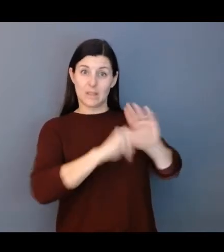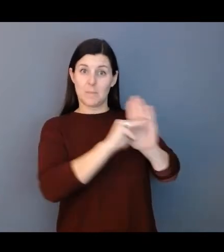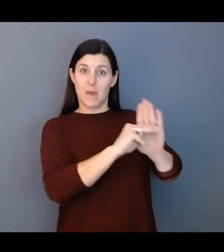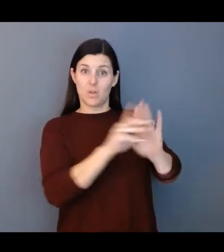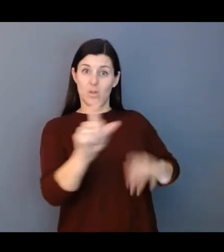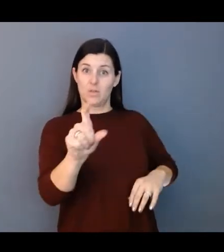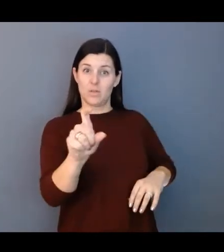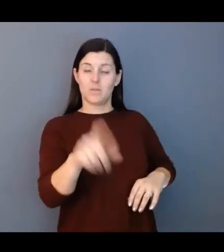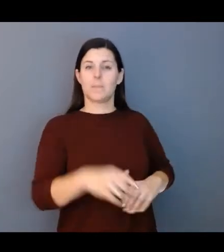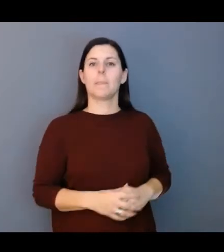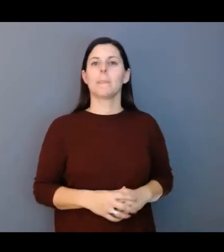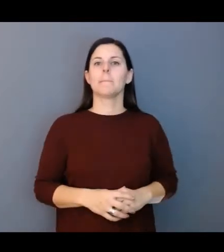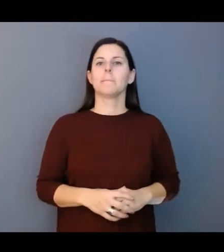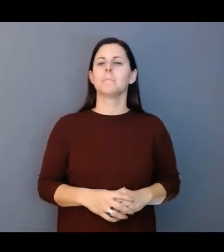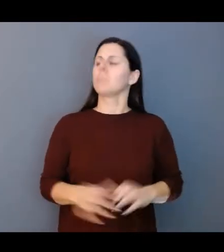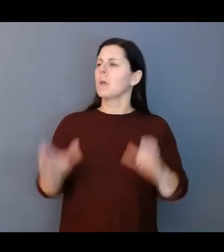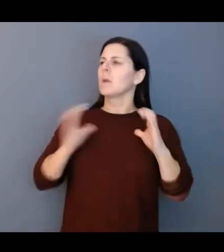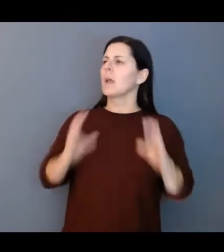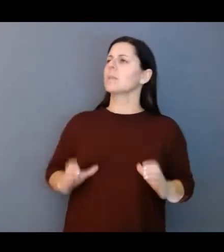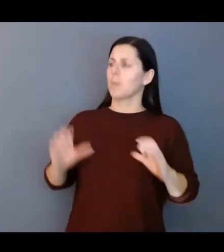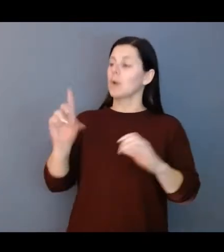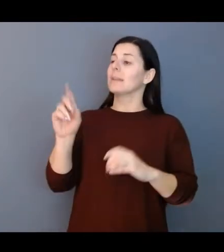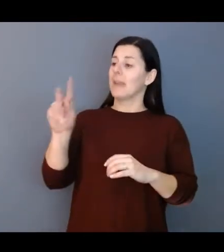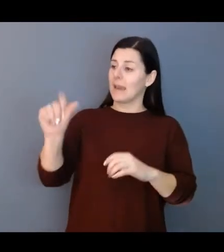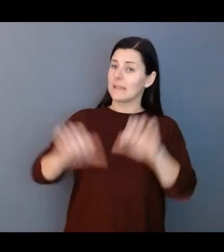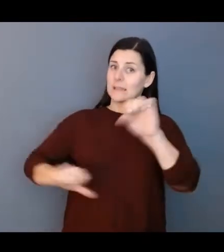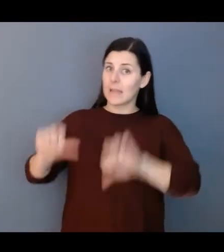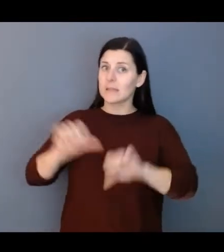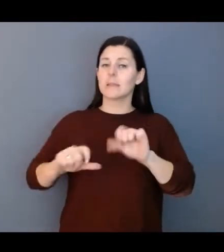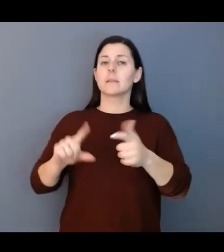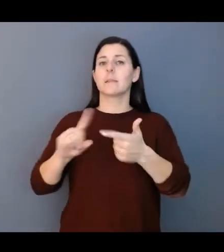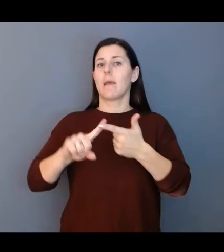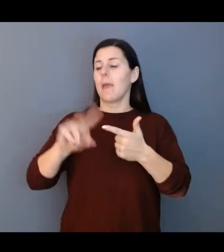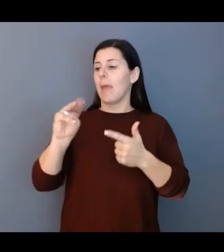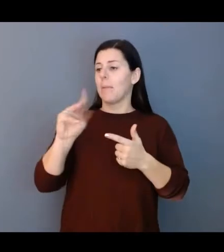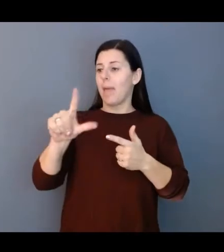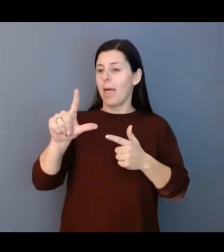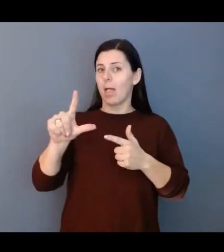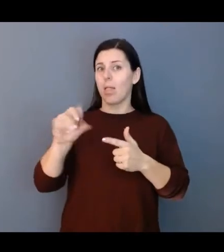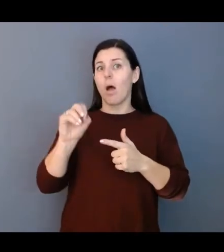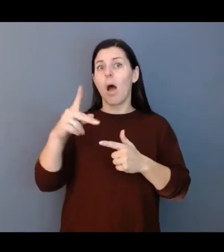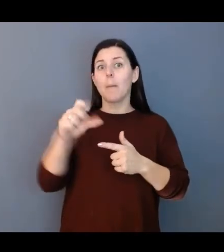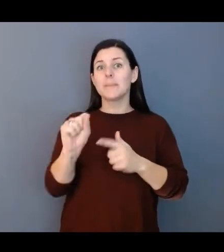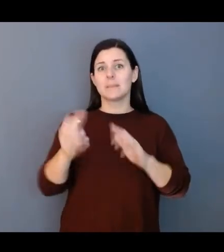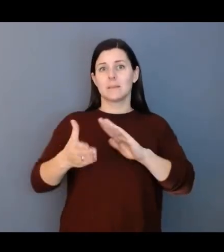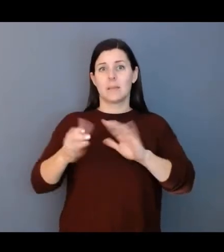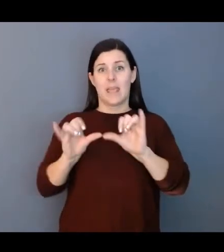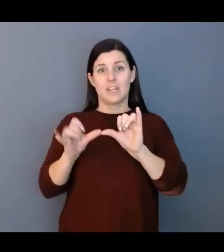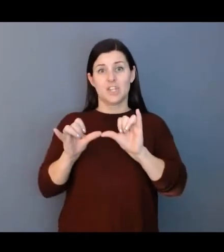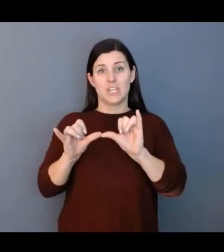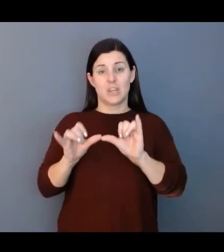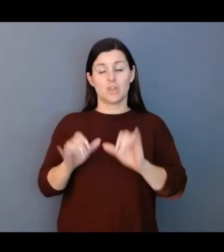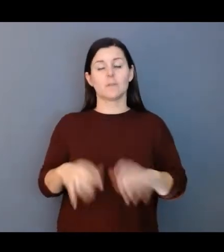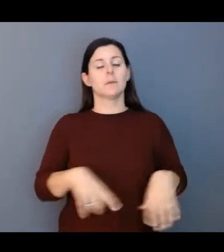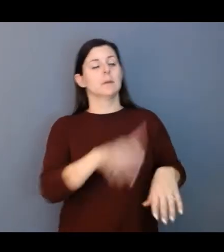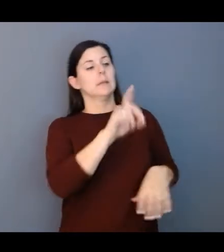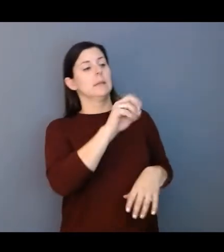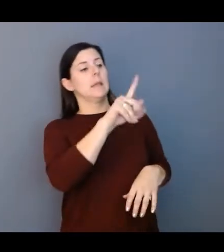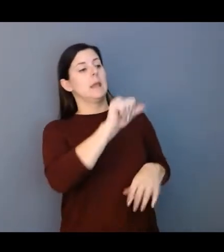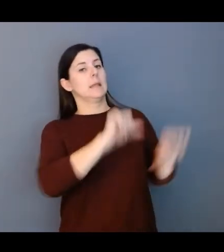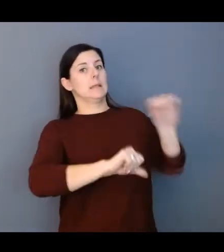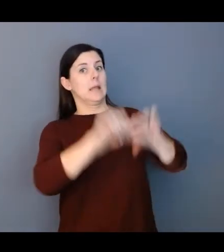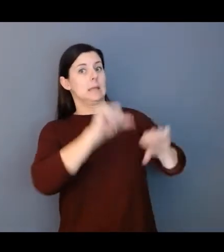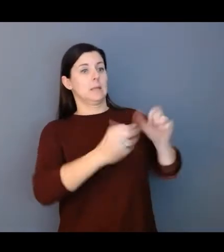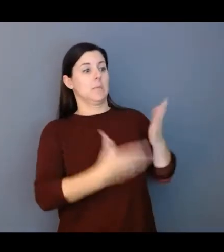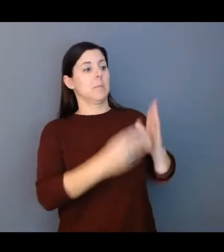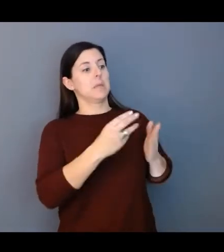right? So the customers are data scientists and ML ops engineers. So the difference is data